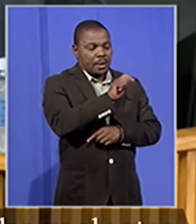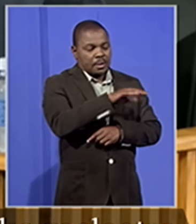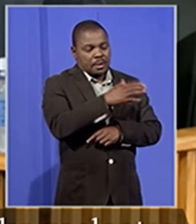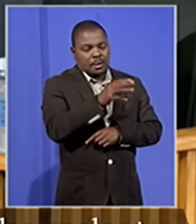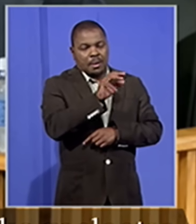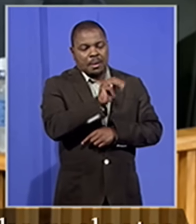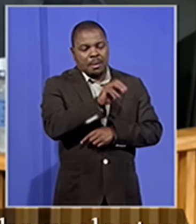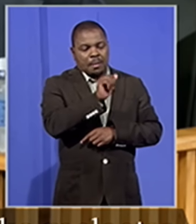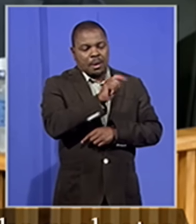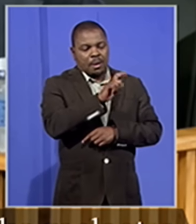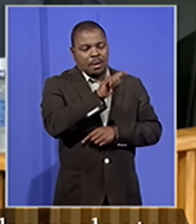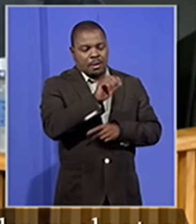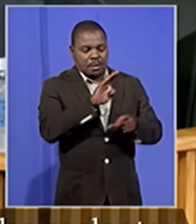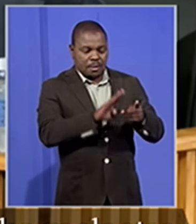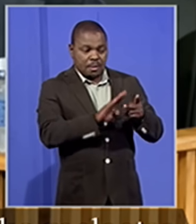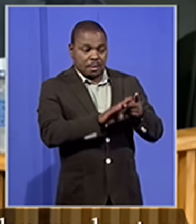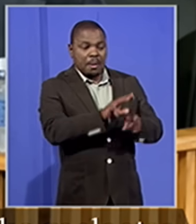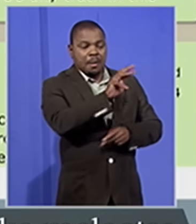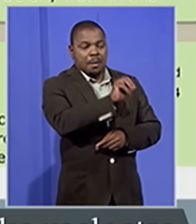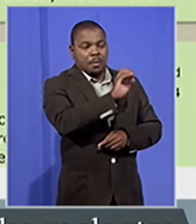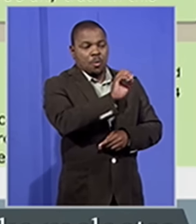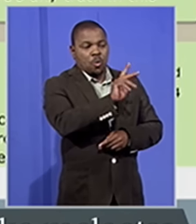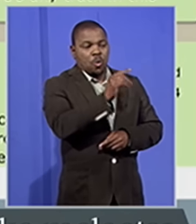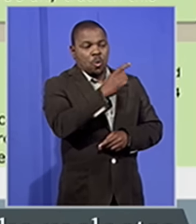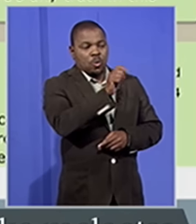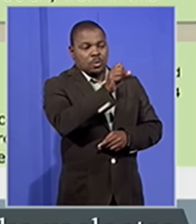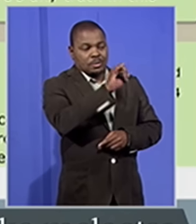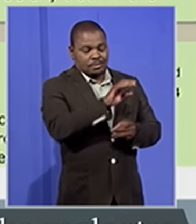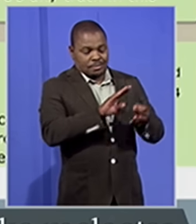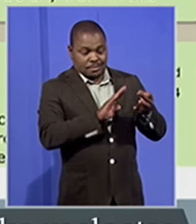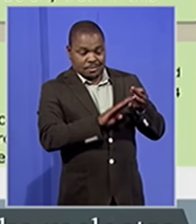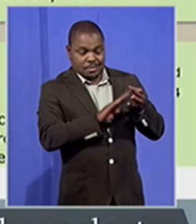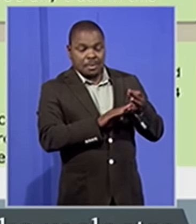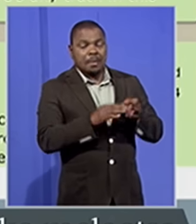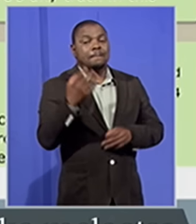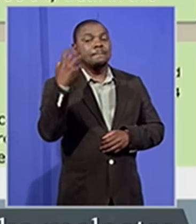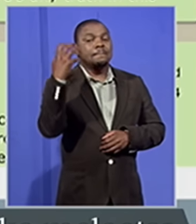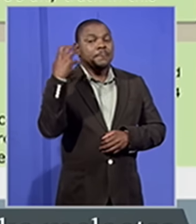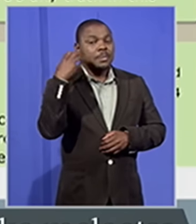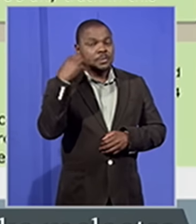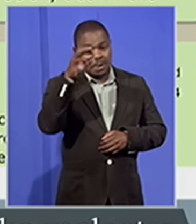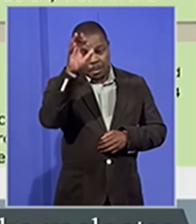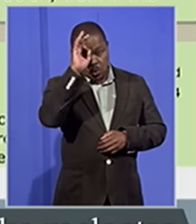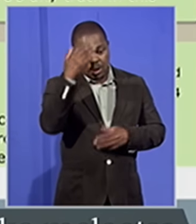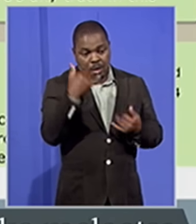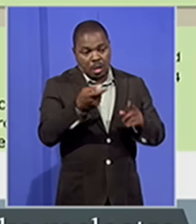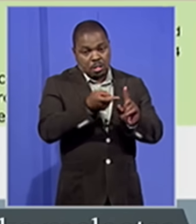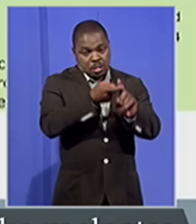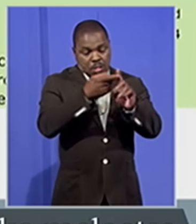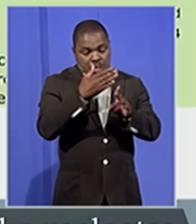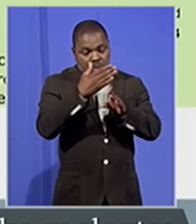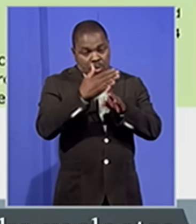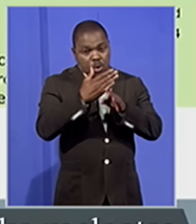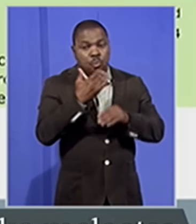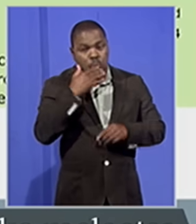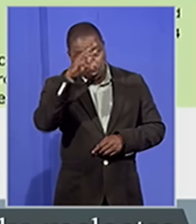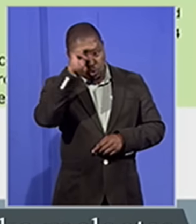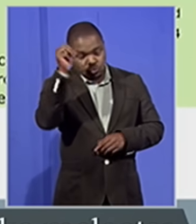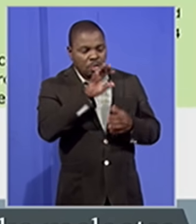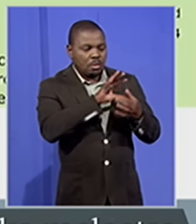Brown Mogotsi le eo ba amahangwang le yena e leng letona la sepolesa le kginnweng mosebetsing ha jwale Senzo Mchunu